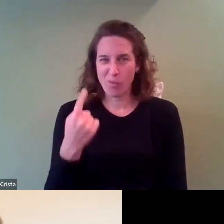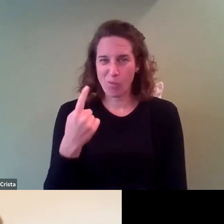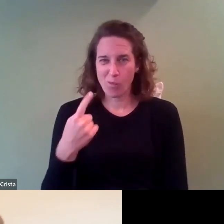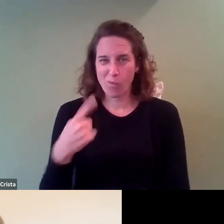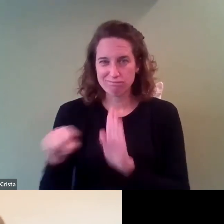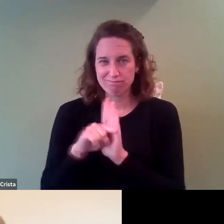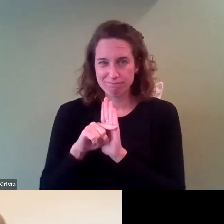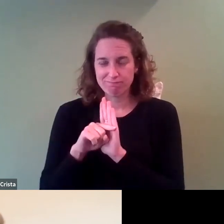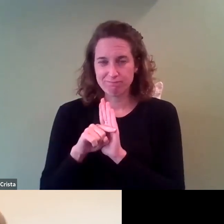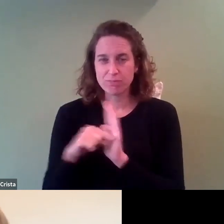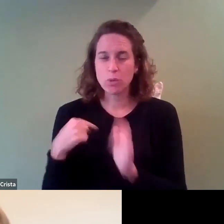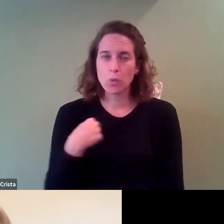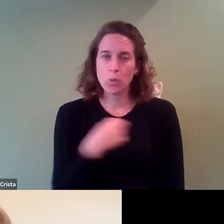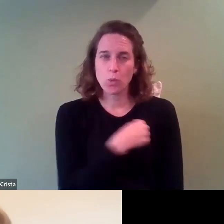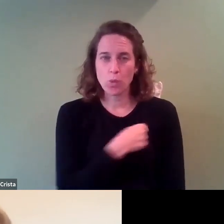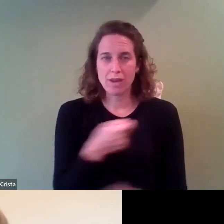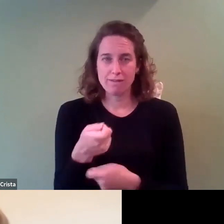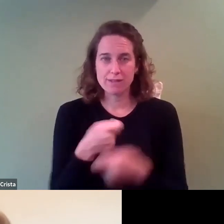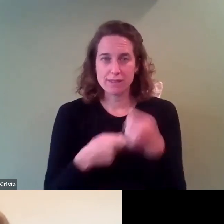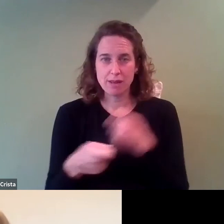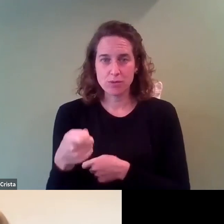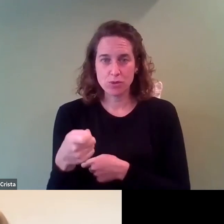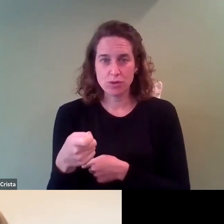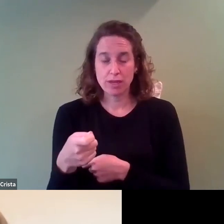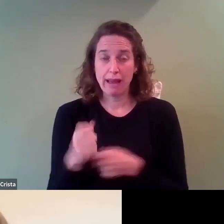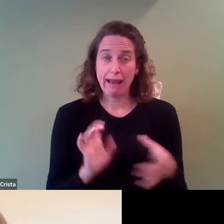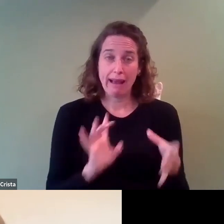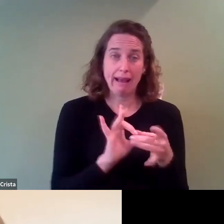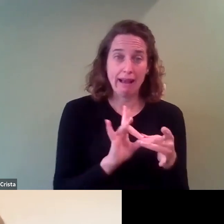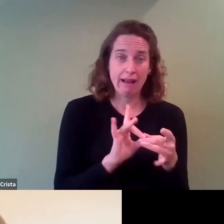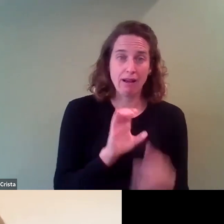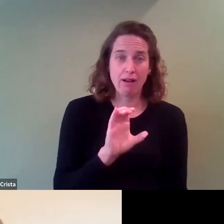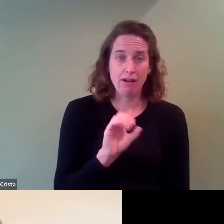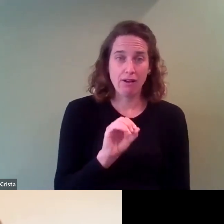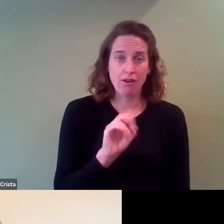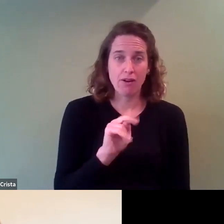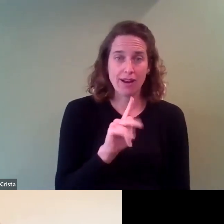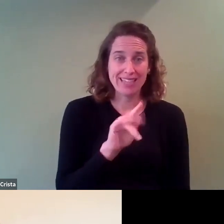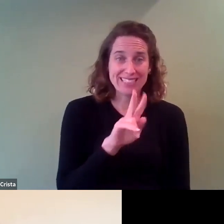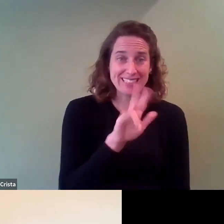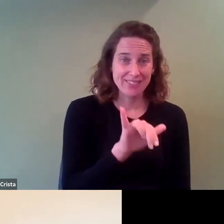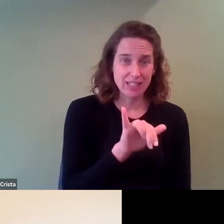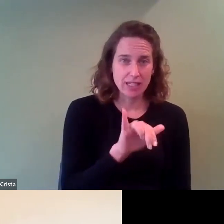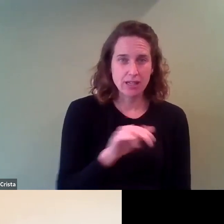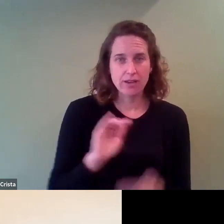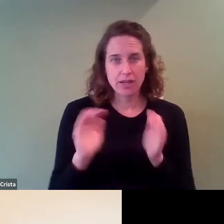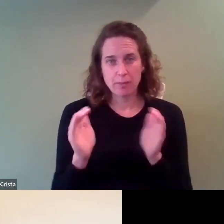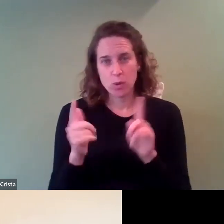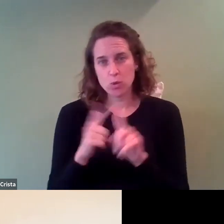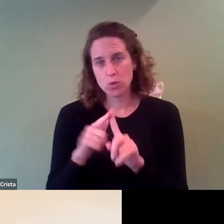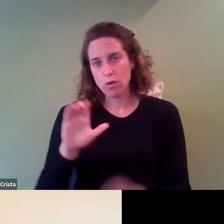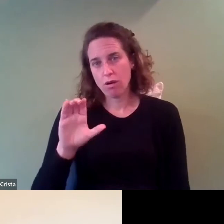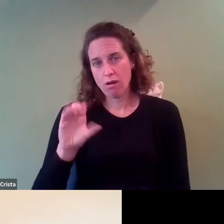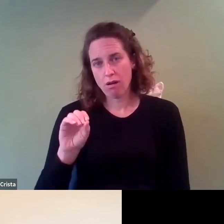have substituted connectivity for connectedness in the deep and sustaining